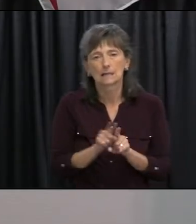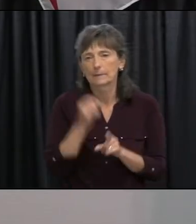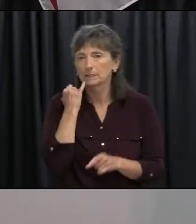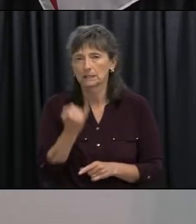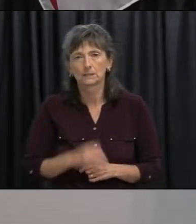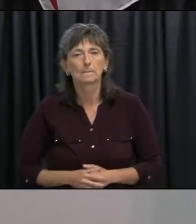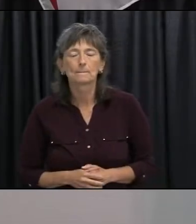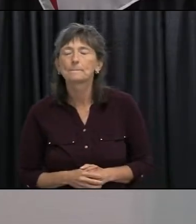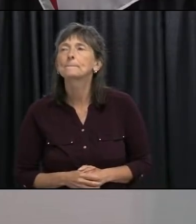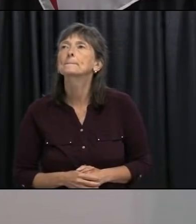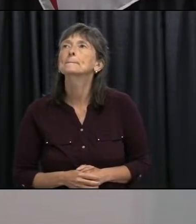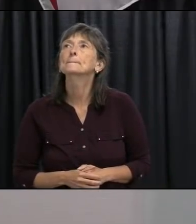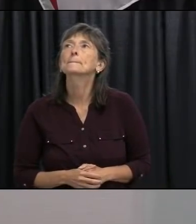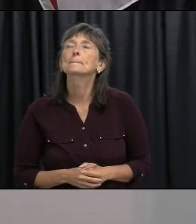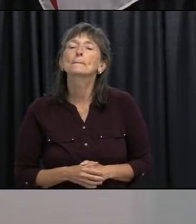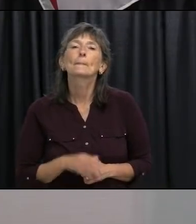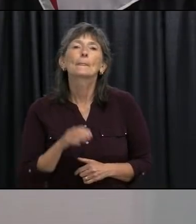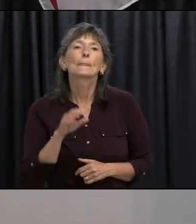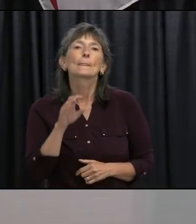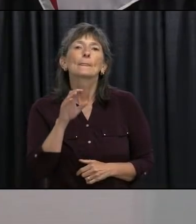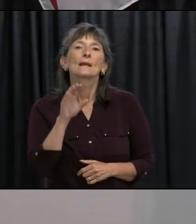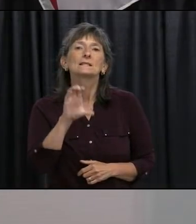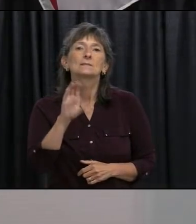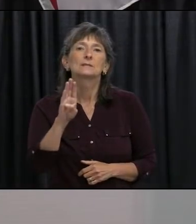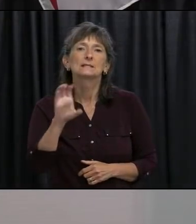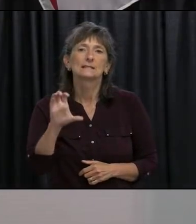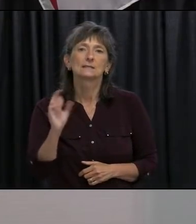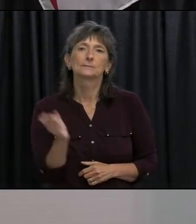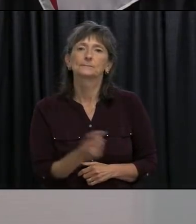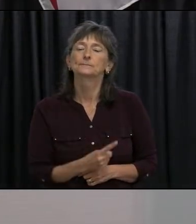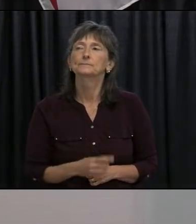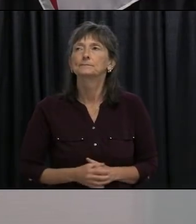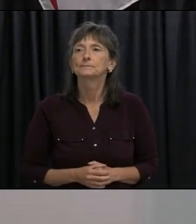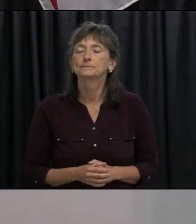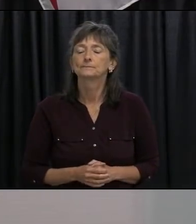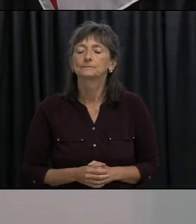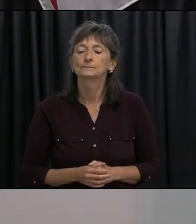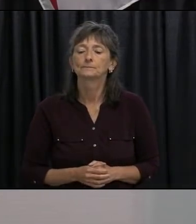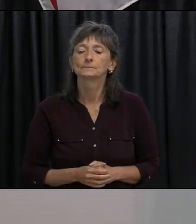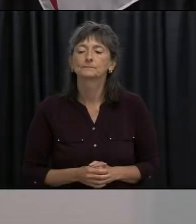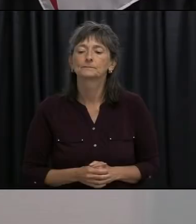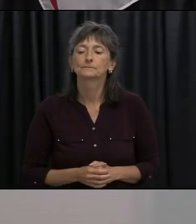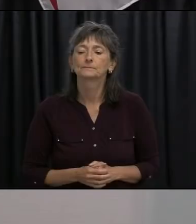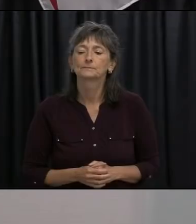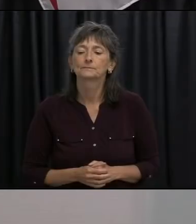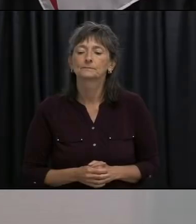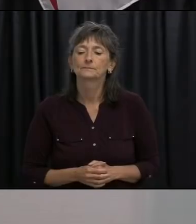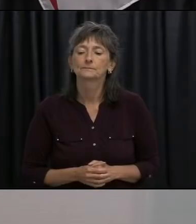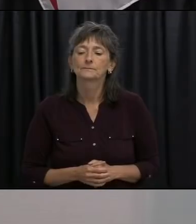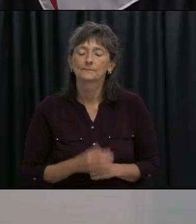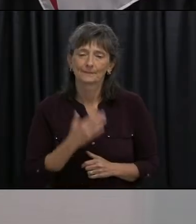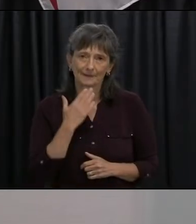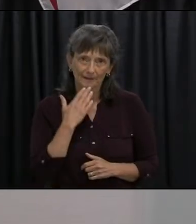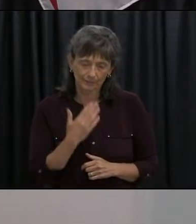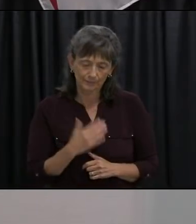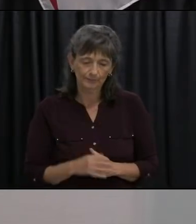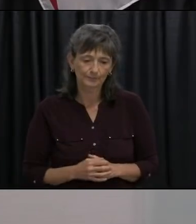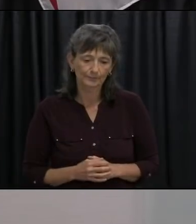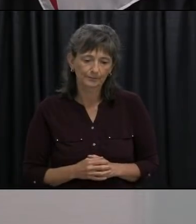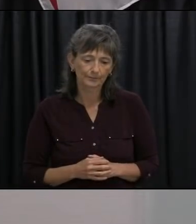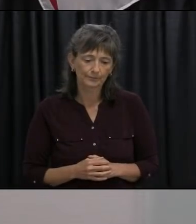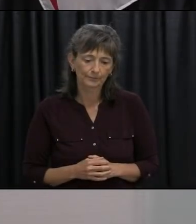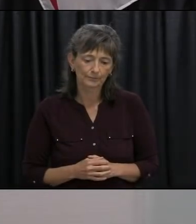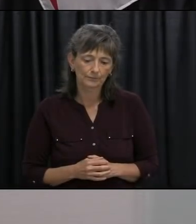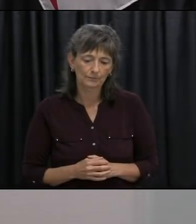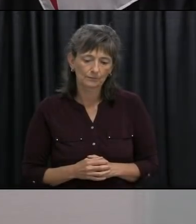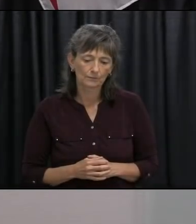Our next questions are from Mark Quinn of CBC News. Please go ahead. Yes, thank you for this opportunity. I